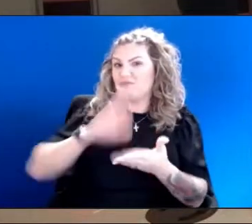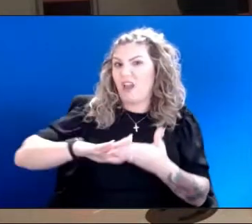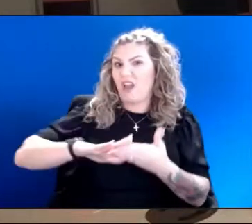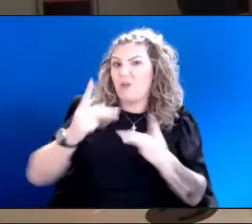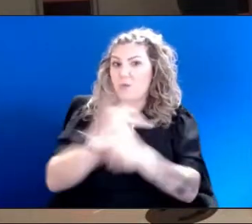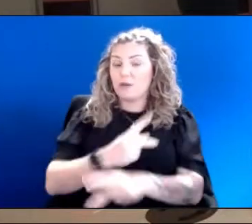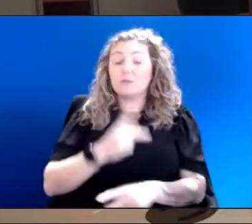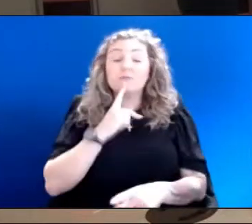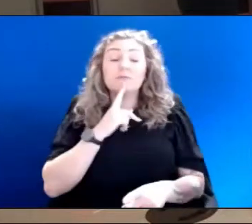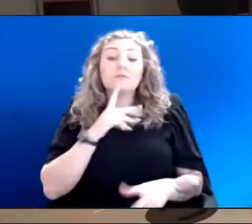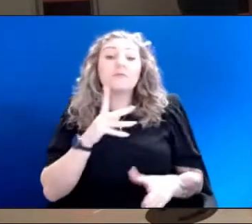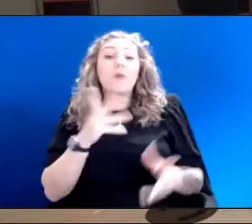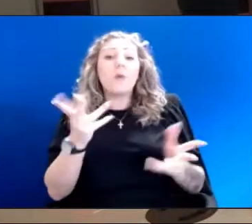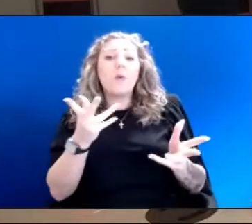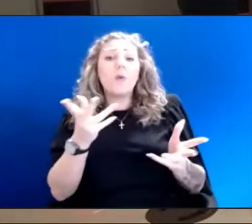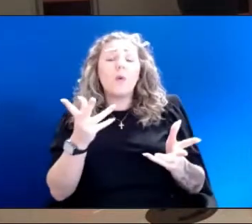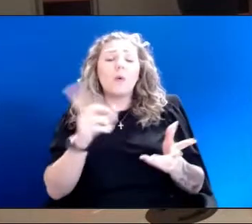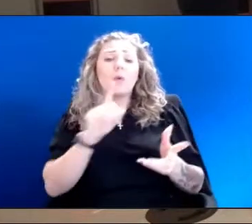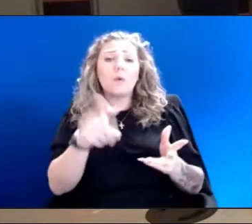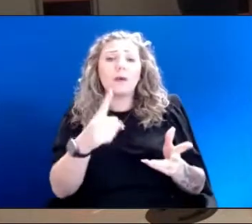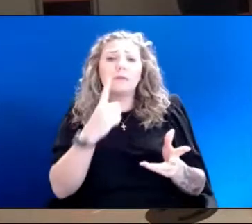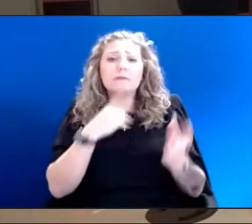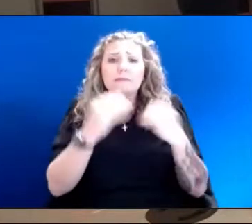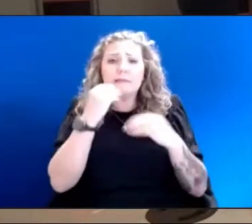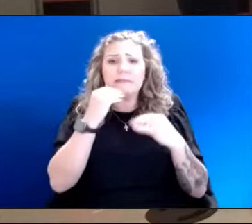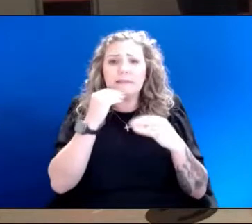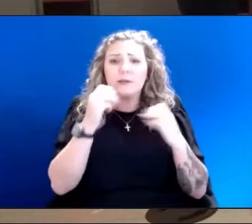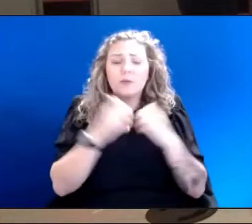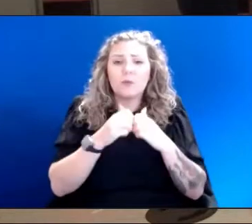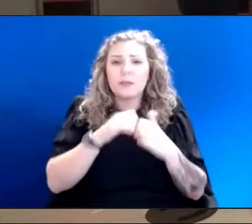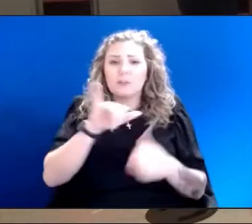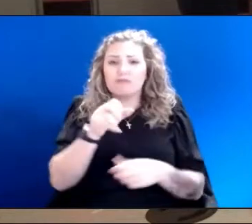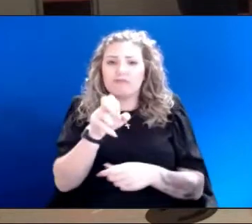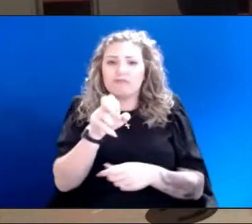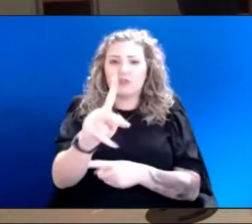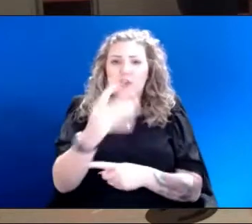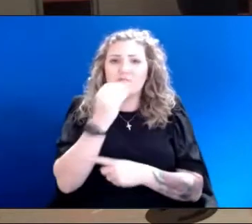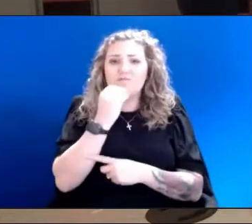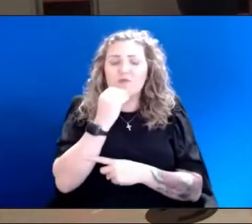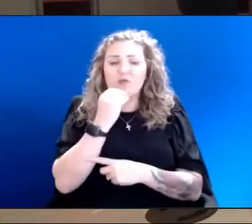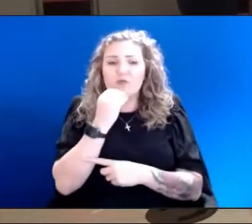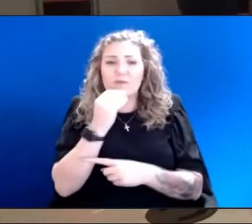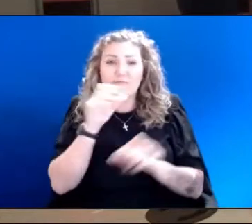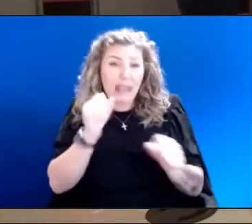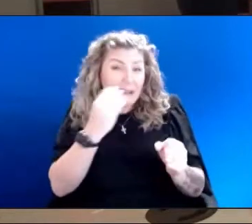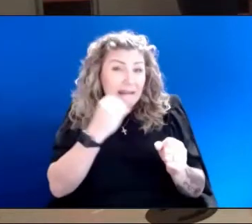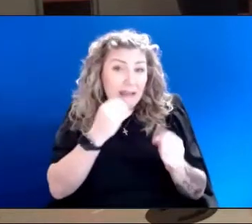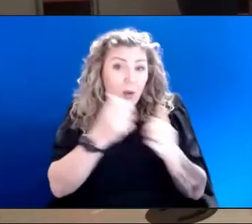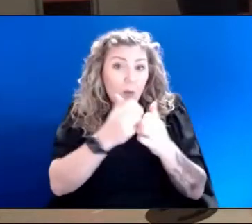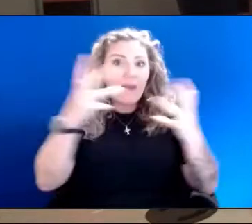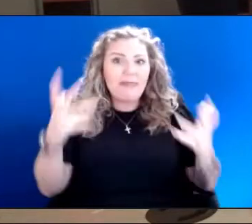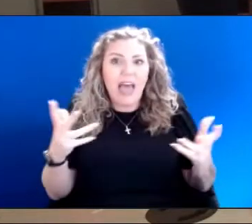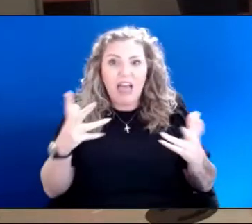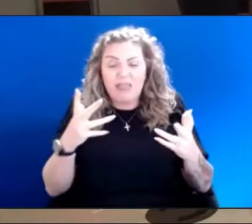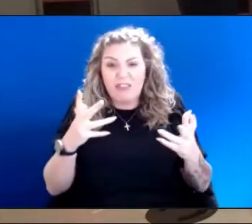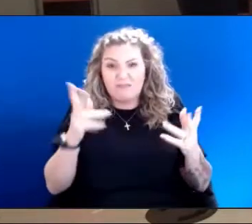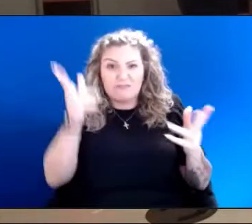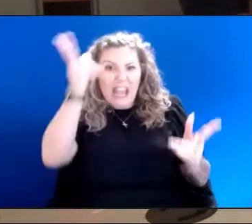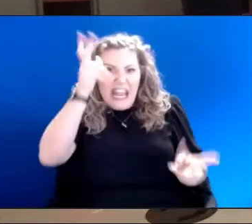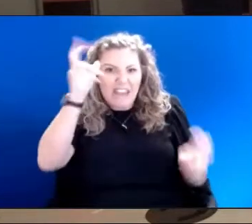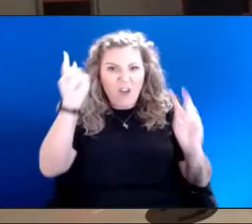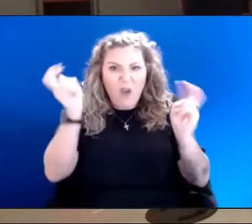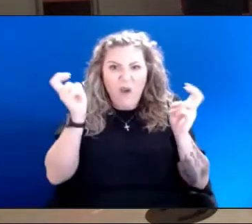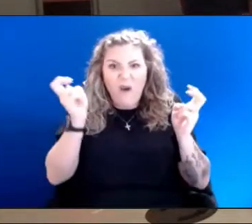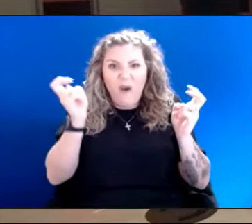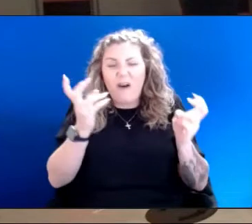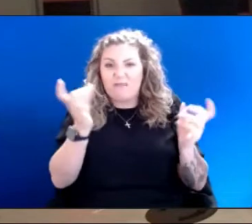that will make us happy like junk food does, but without the Evil Bliss Point ingredients? Any recommendations? I don't